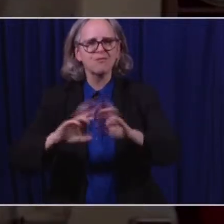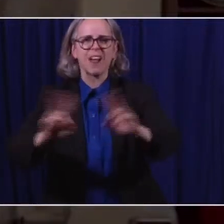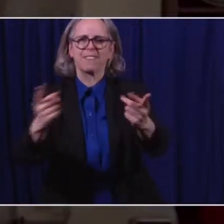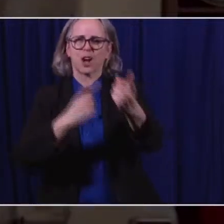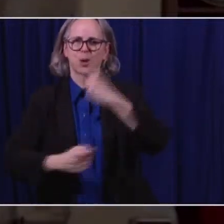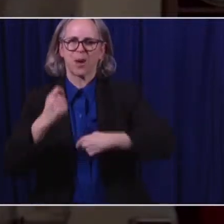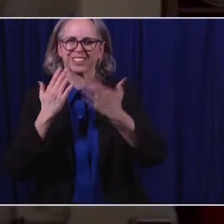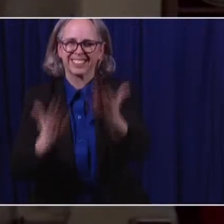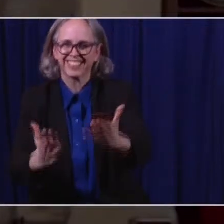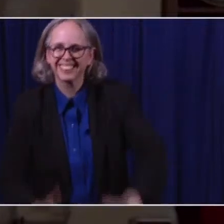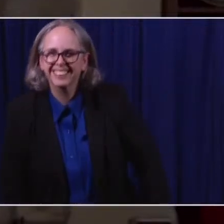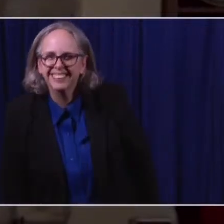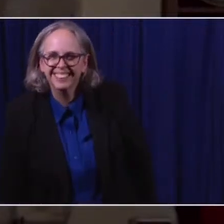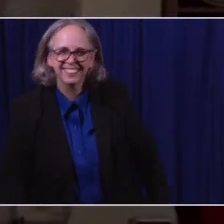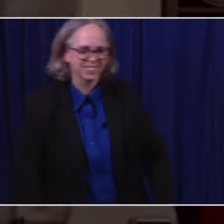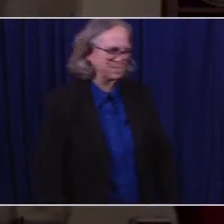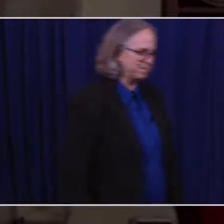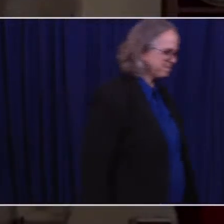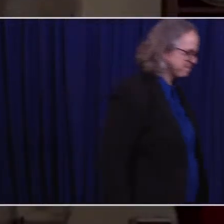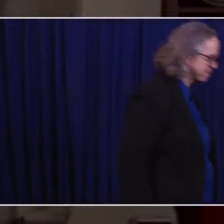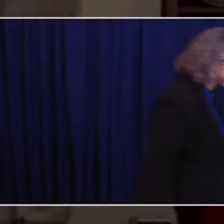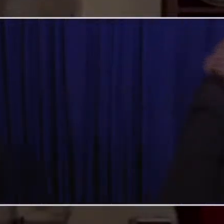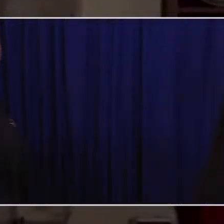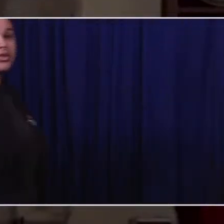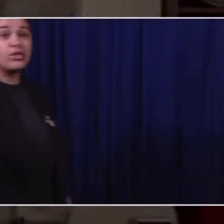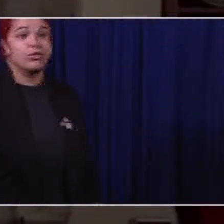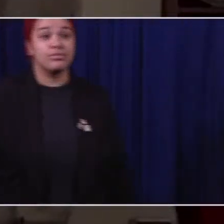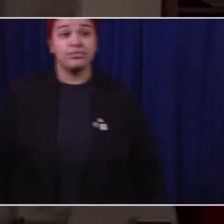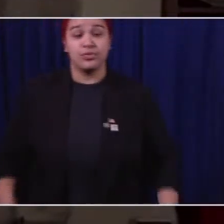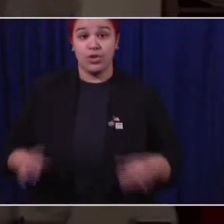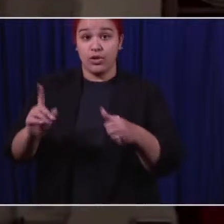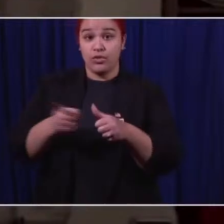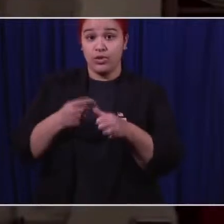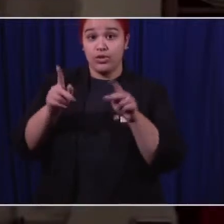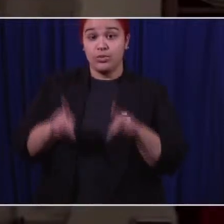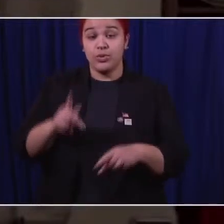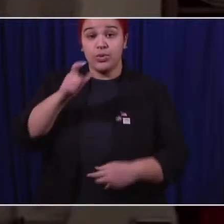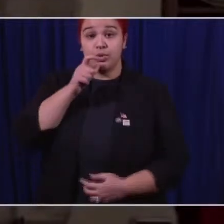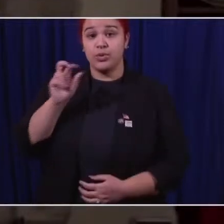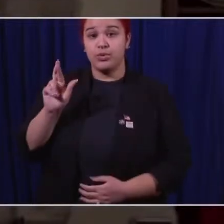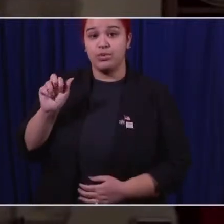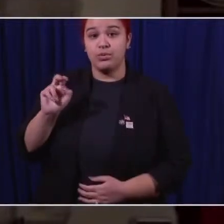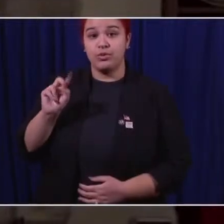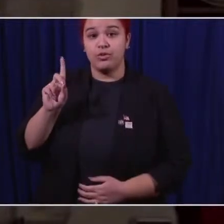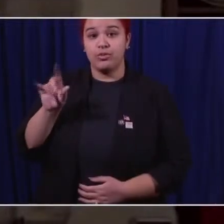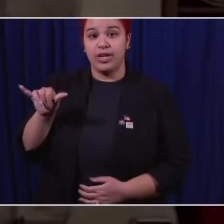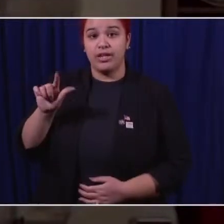Governor, first question today is from Randy Ludlow at the Columbus Dispatch. Hey, Randy.